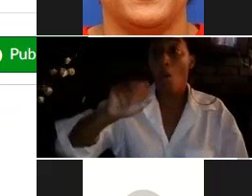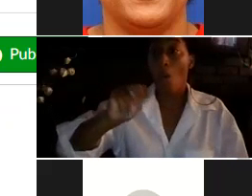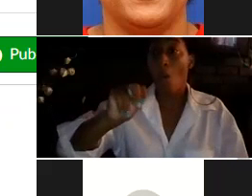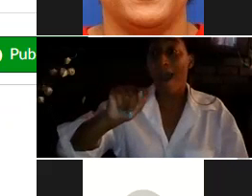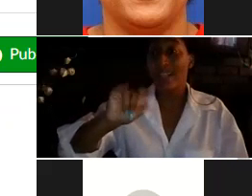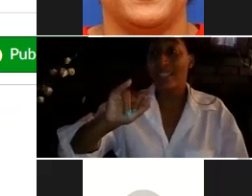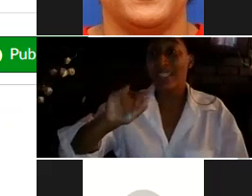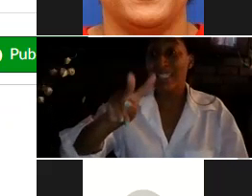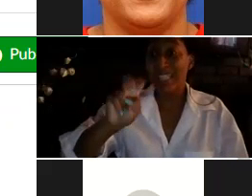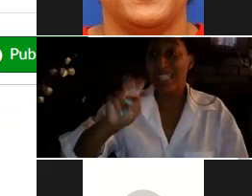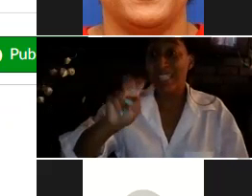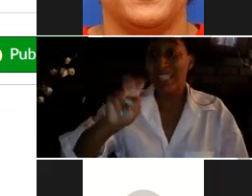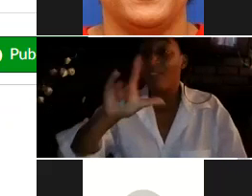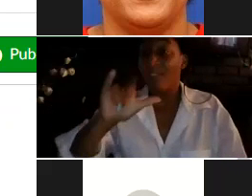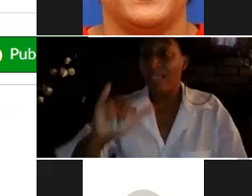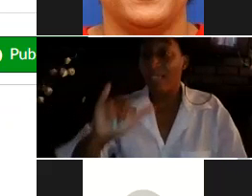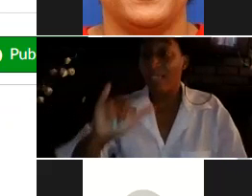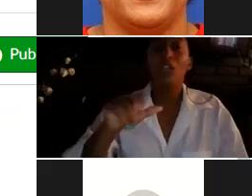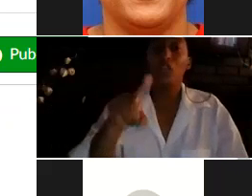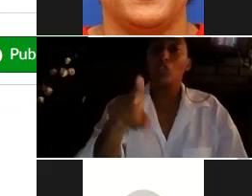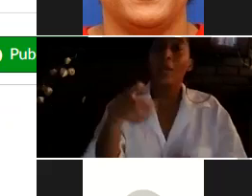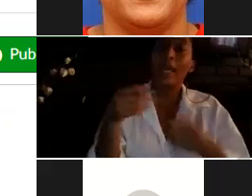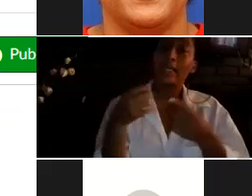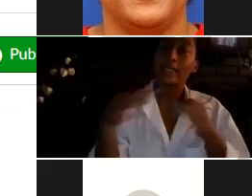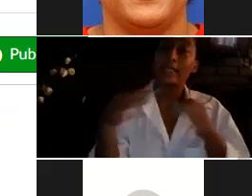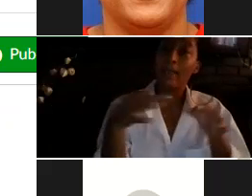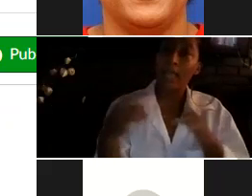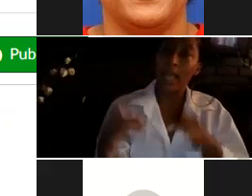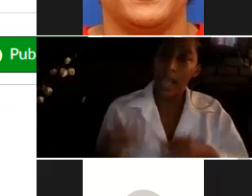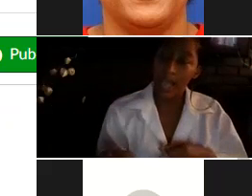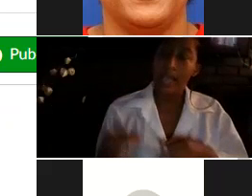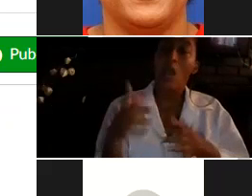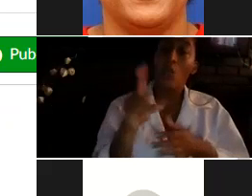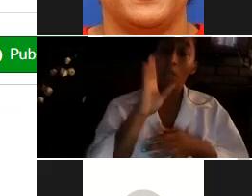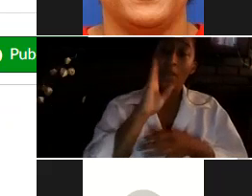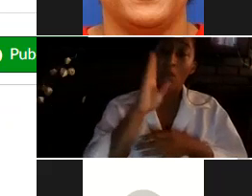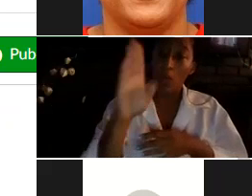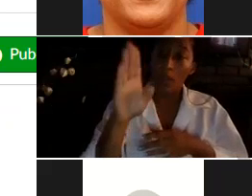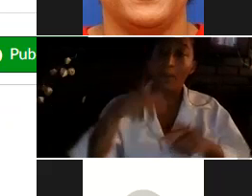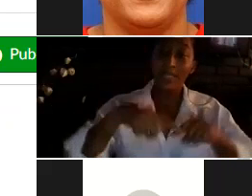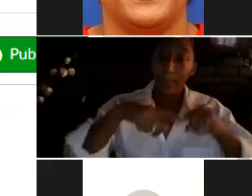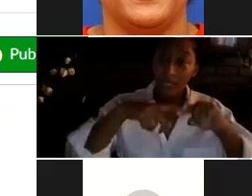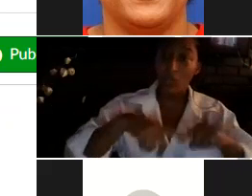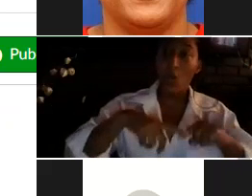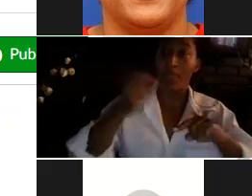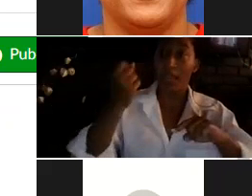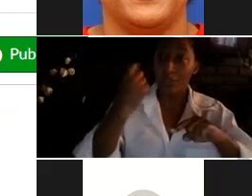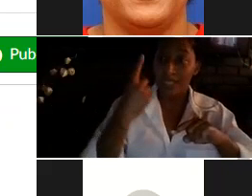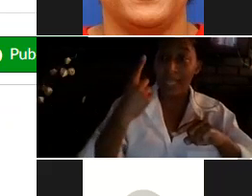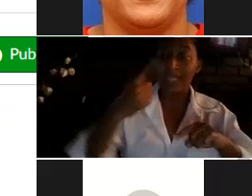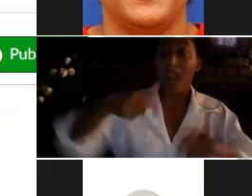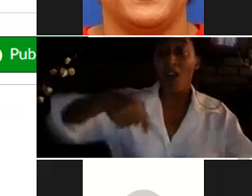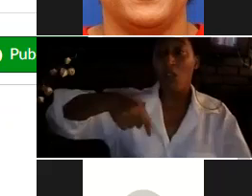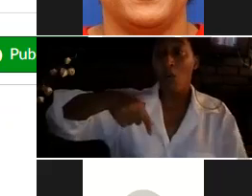our understanding of this idea of a quantity or a property. And we're